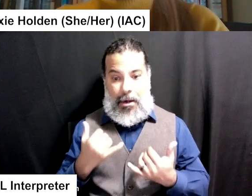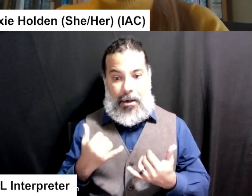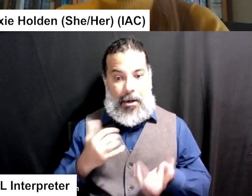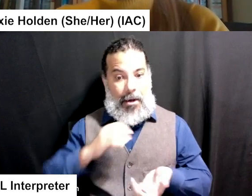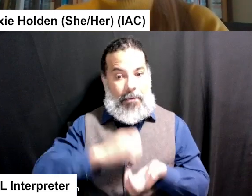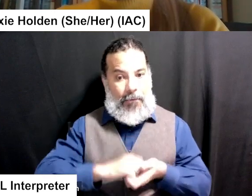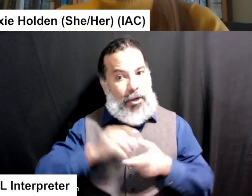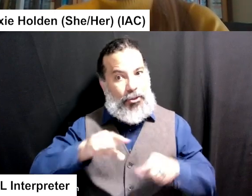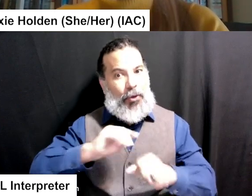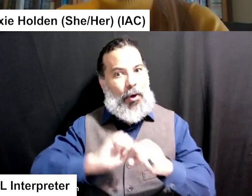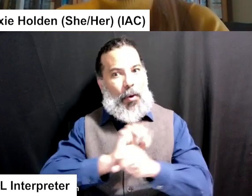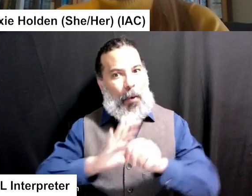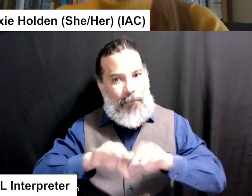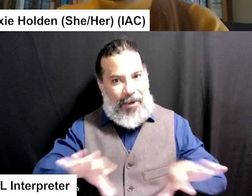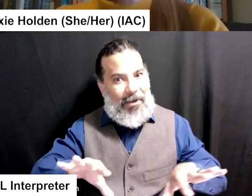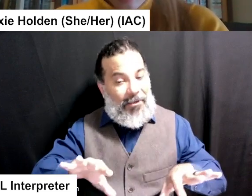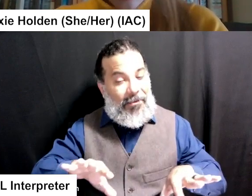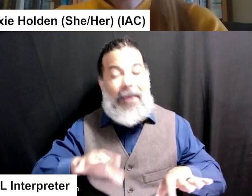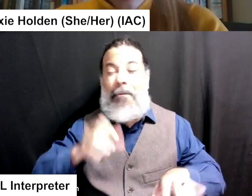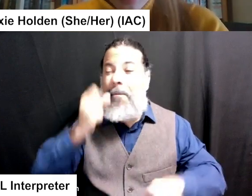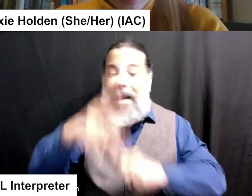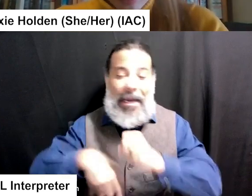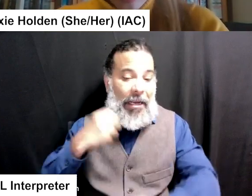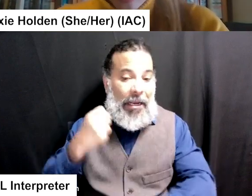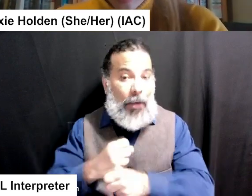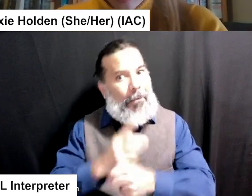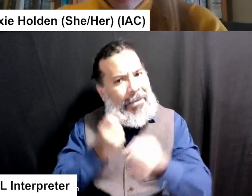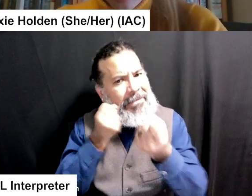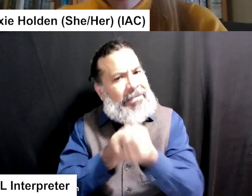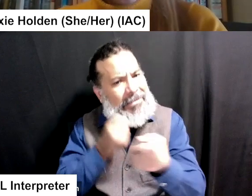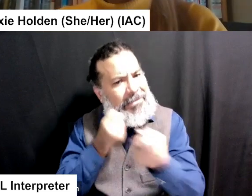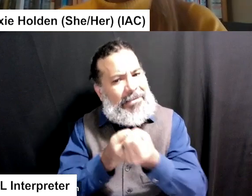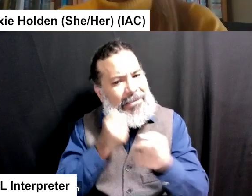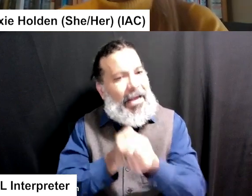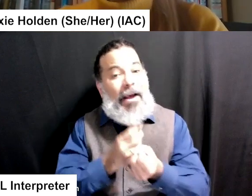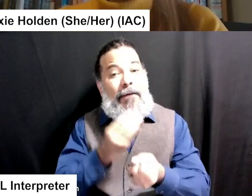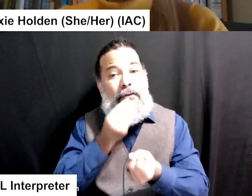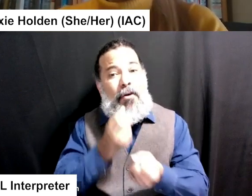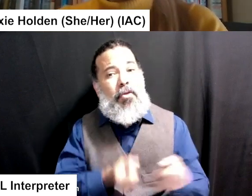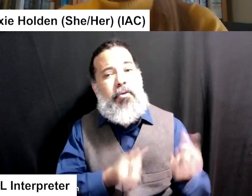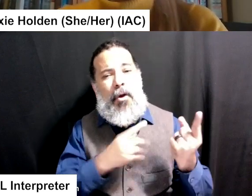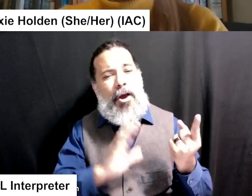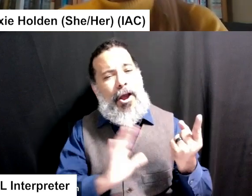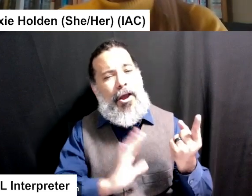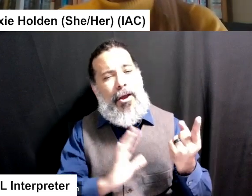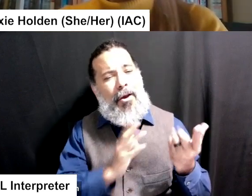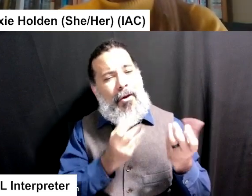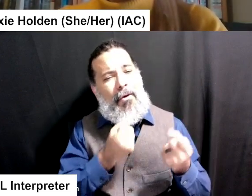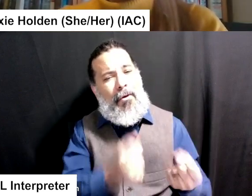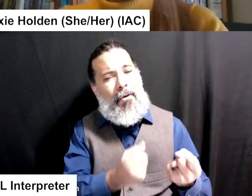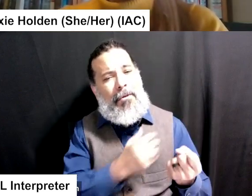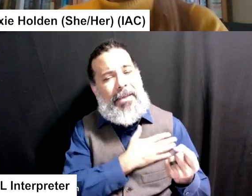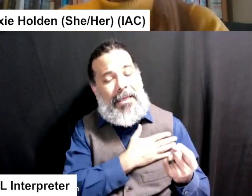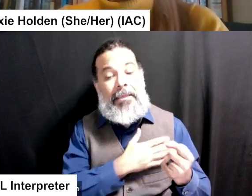partnering during COVID. For years, we've been advocating, like, don't throw out the food. I